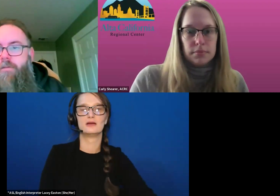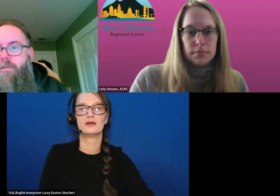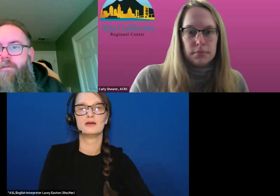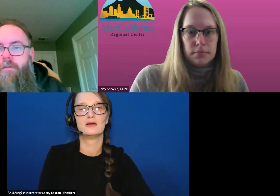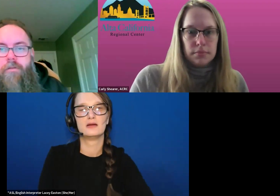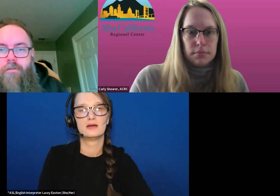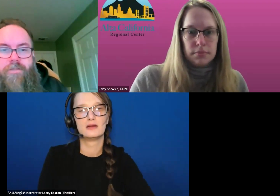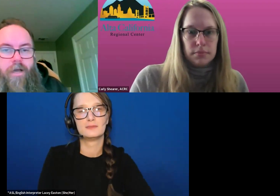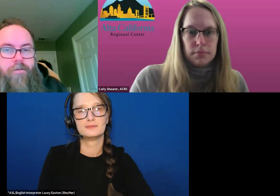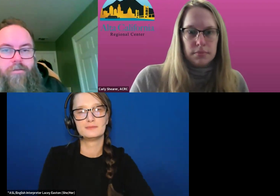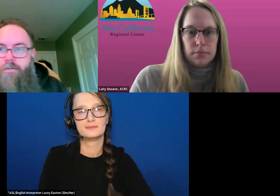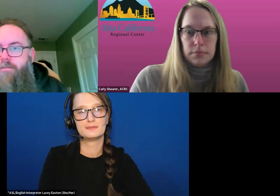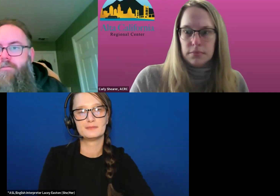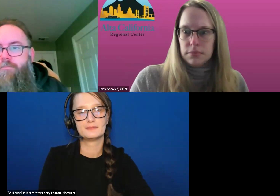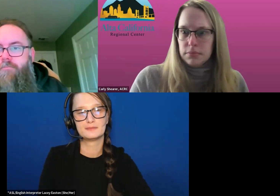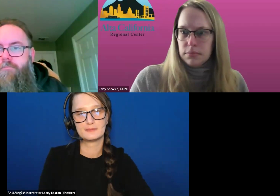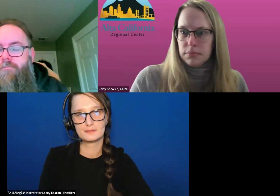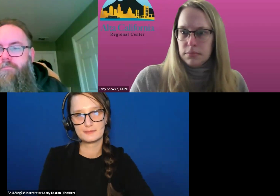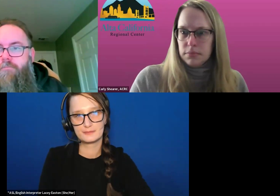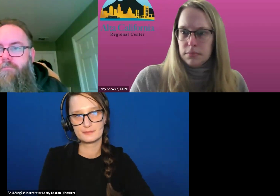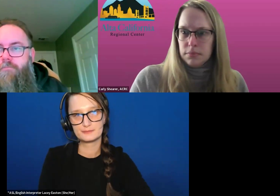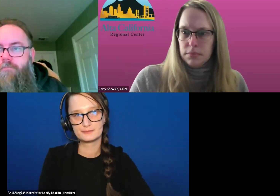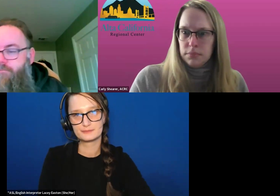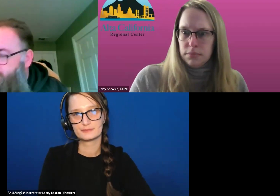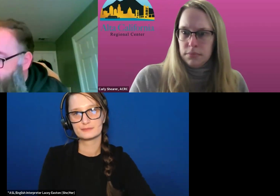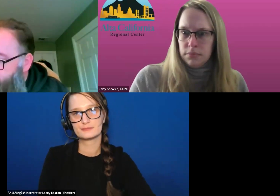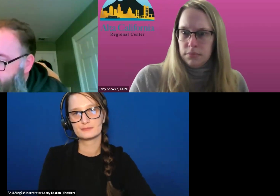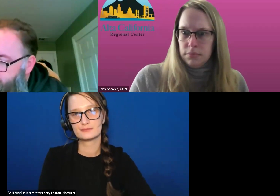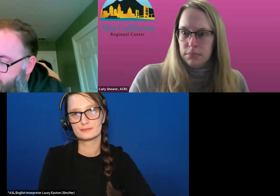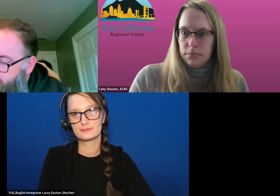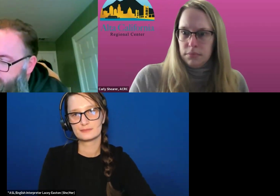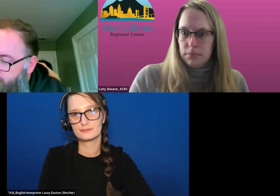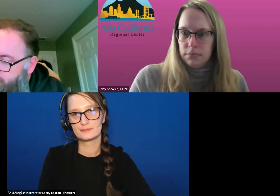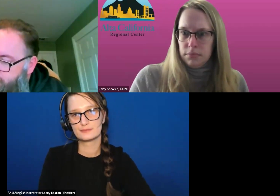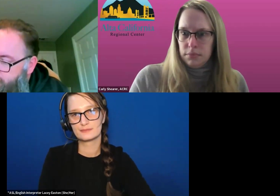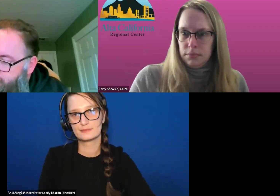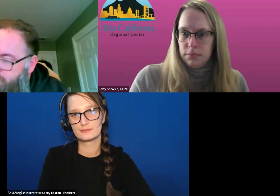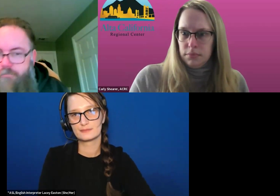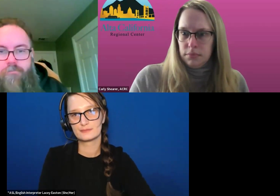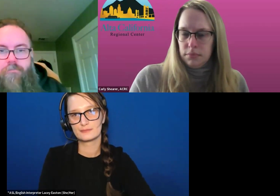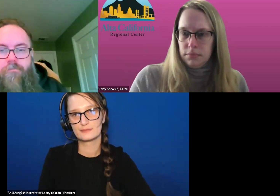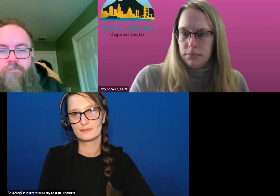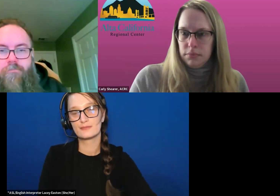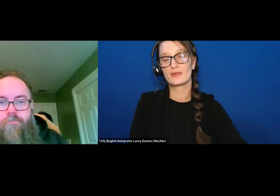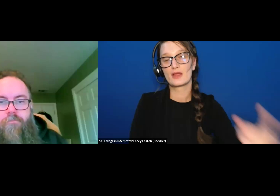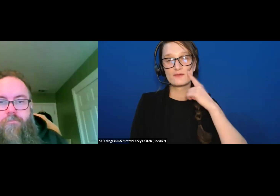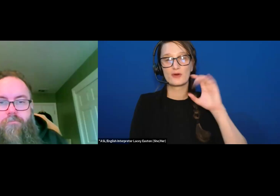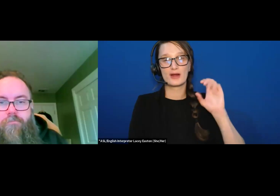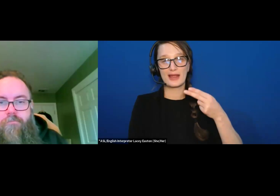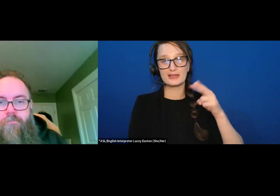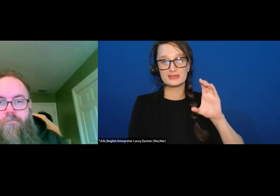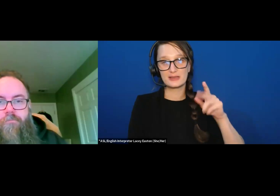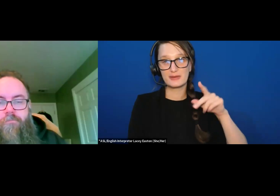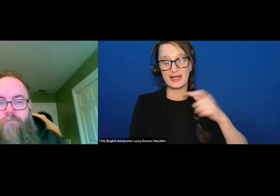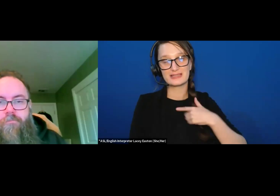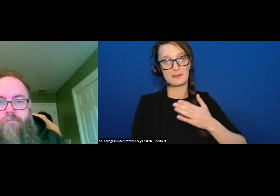on. All right. Scott? Well, for HCBS, I'm happy to report that we continue to strive towards our goal. We have